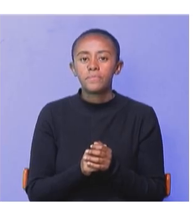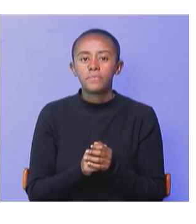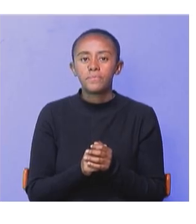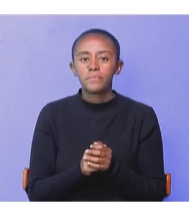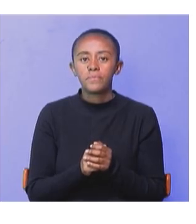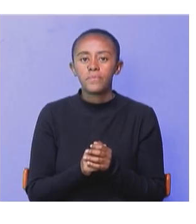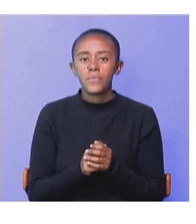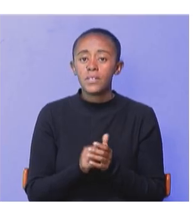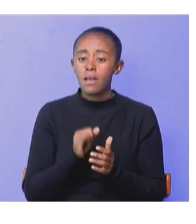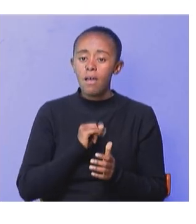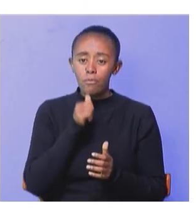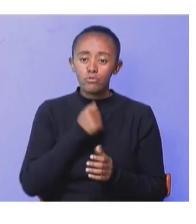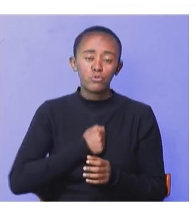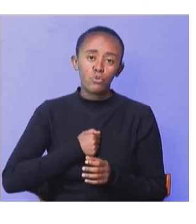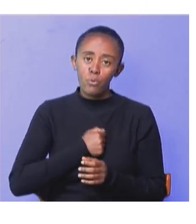I'm sorry,